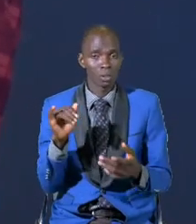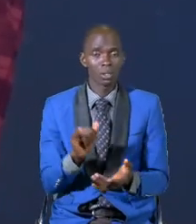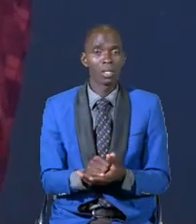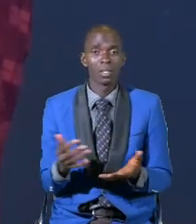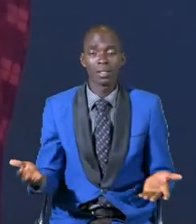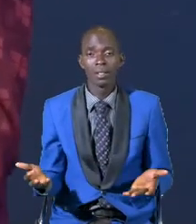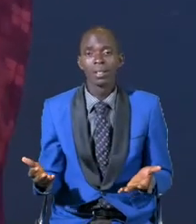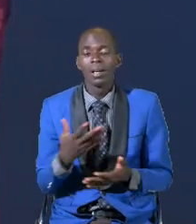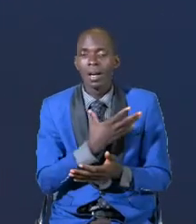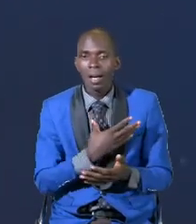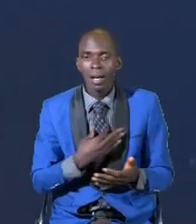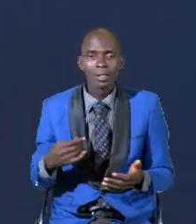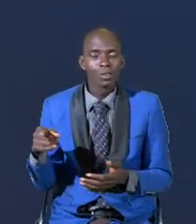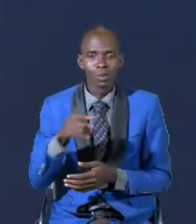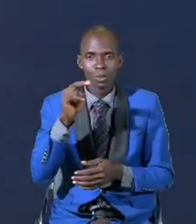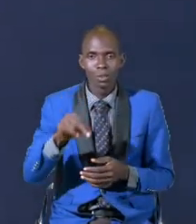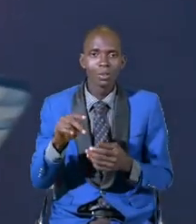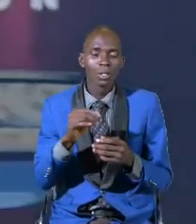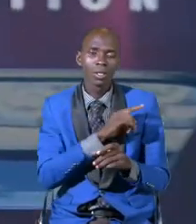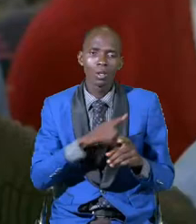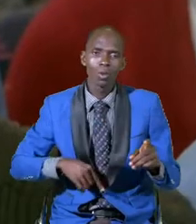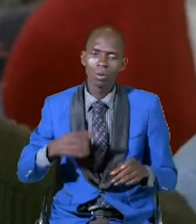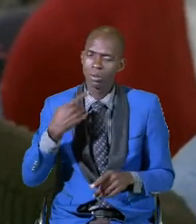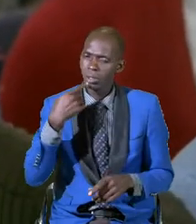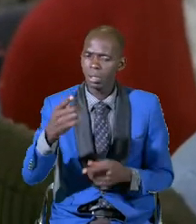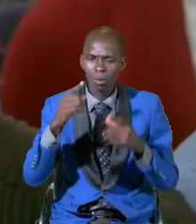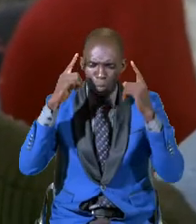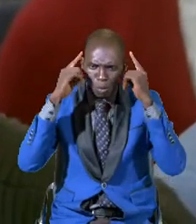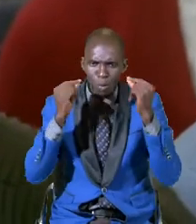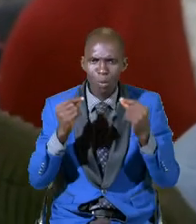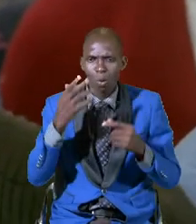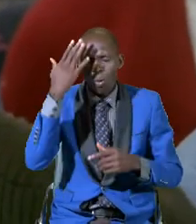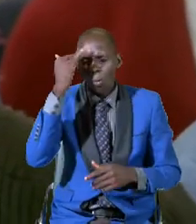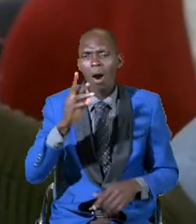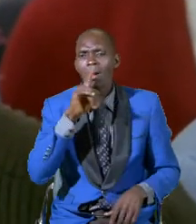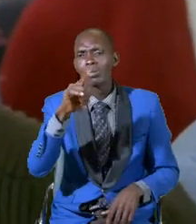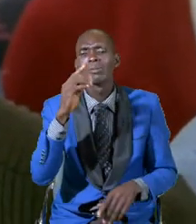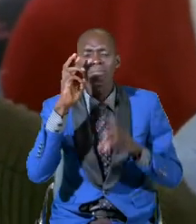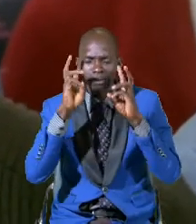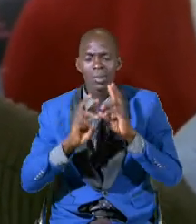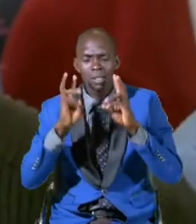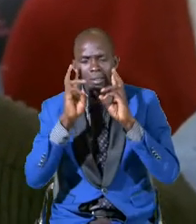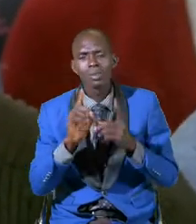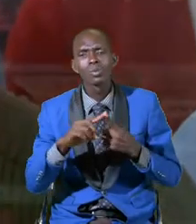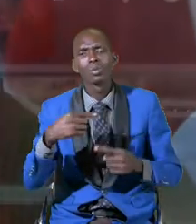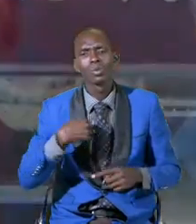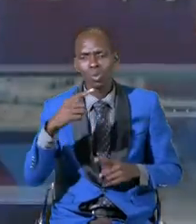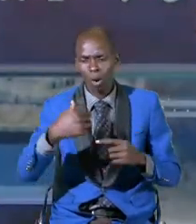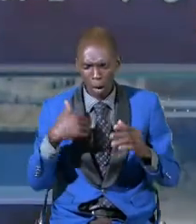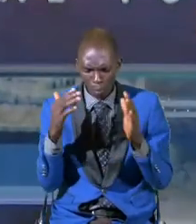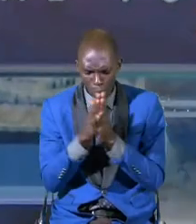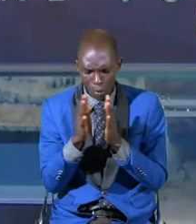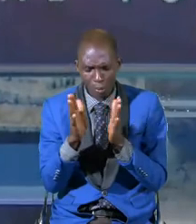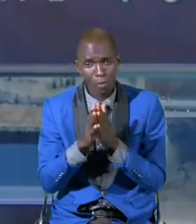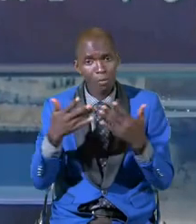make anything to move. And the Lord said, what's that in your hand? Why are you crying unto me? You have prayed enough. Act now.